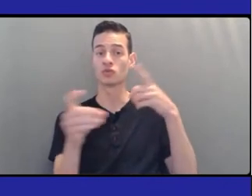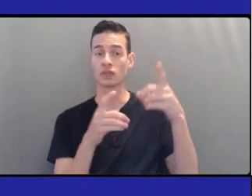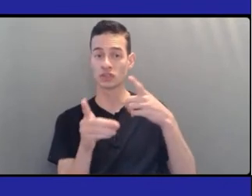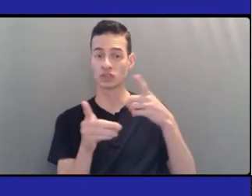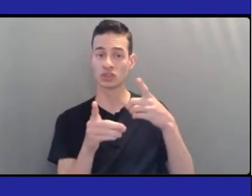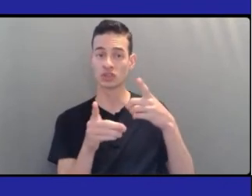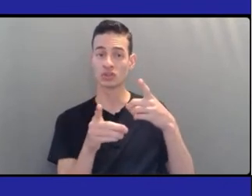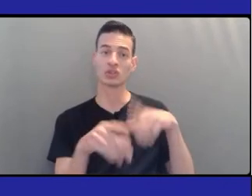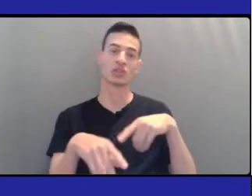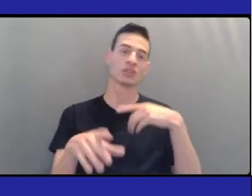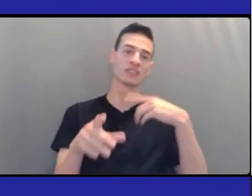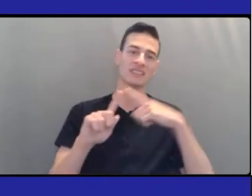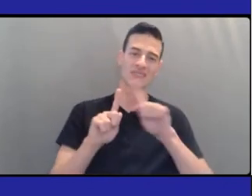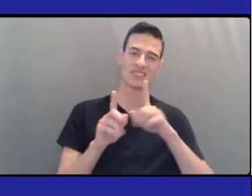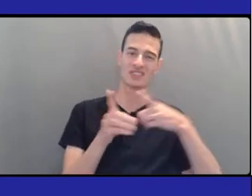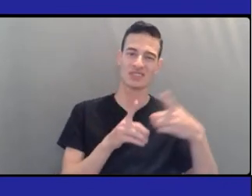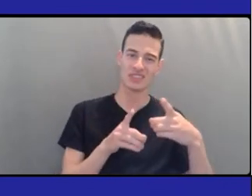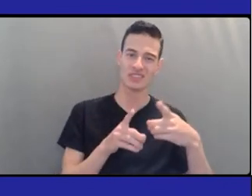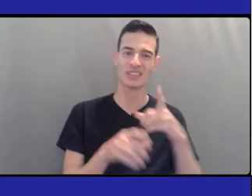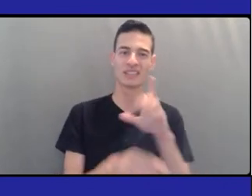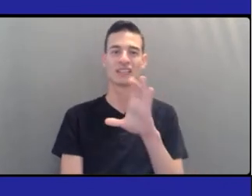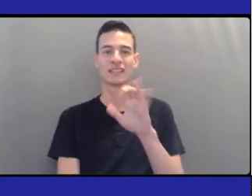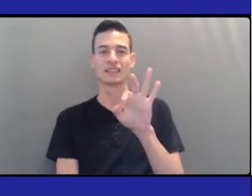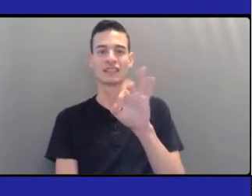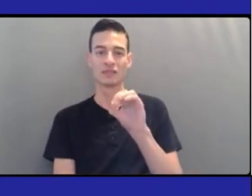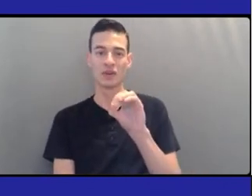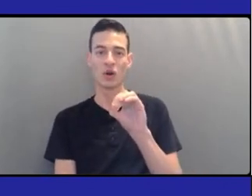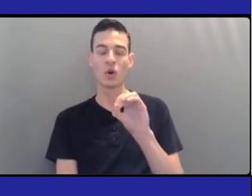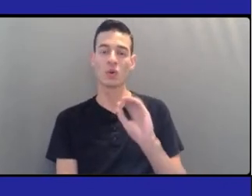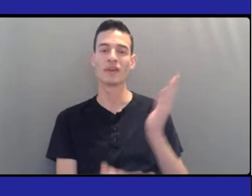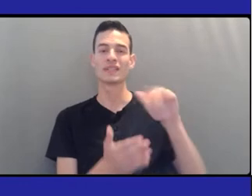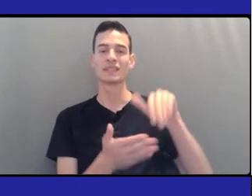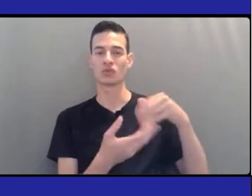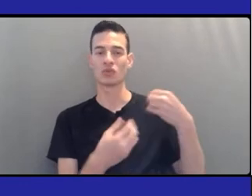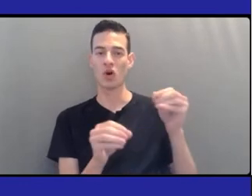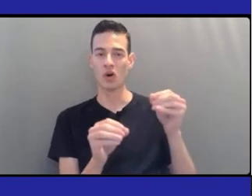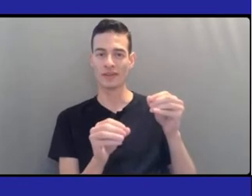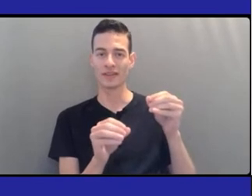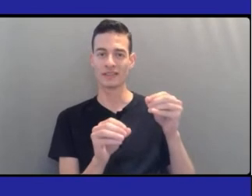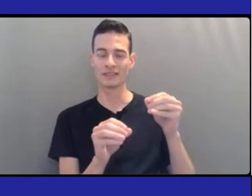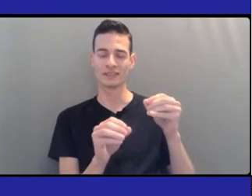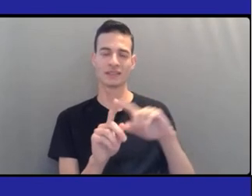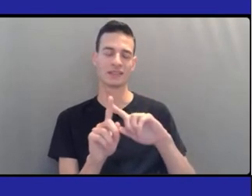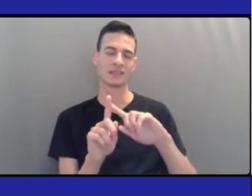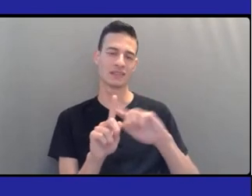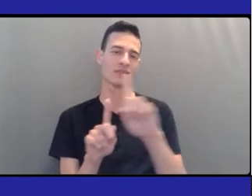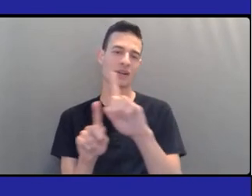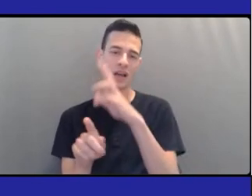coding, people from central office, and the facilities. Next slide, please.